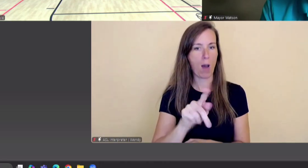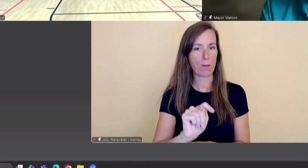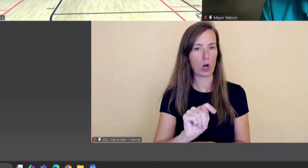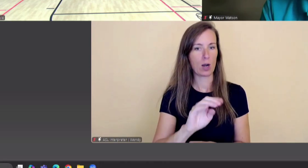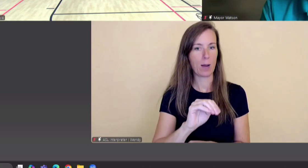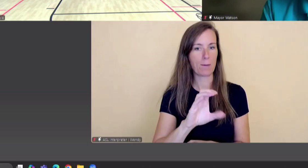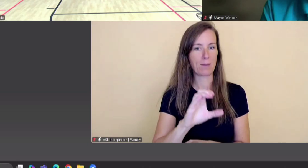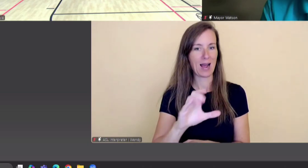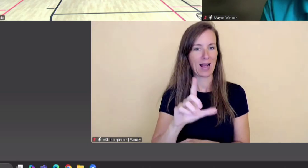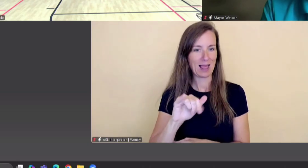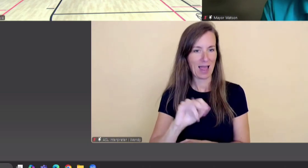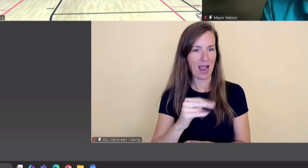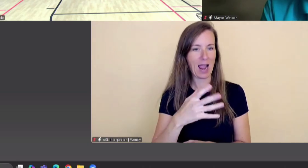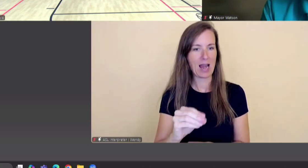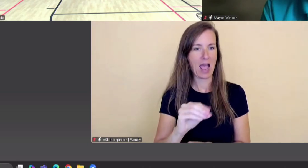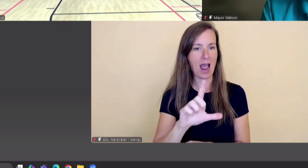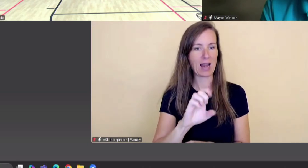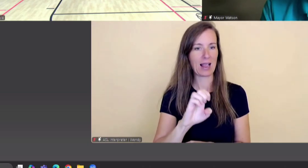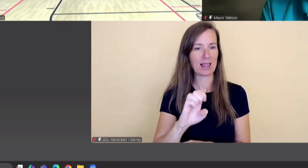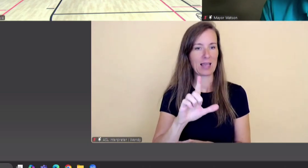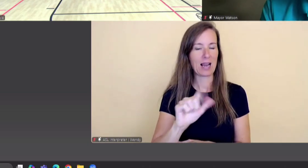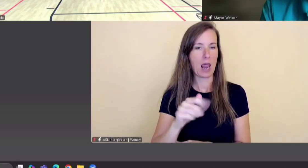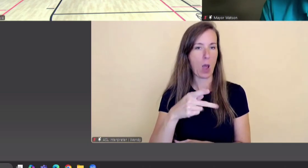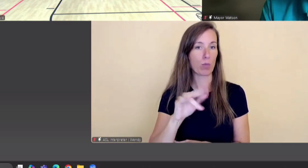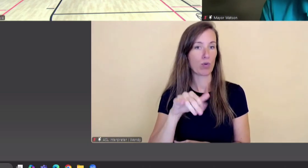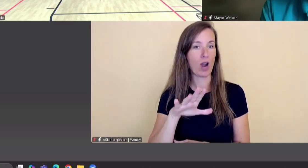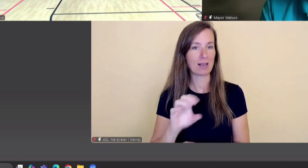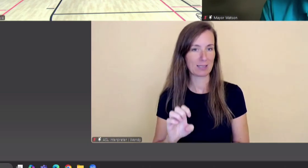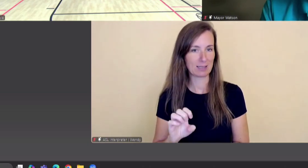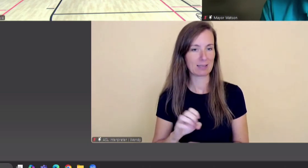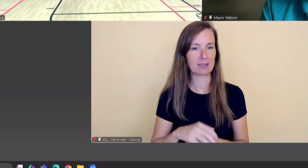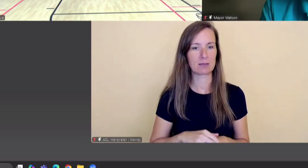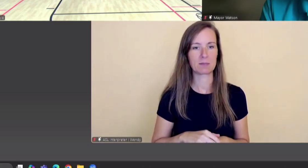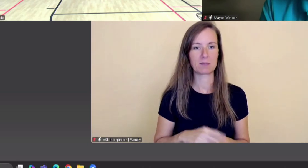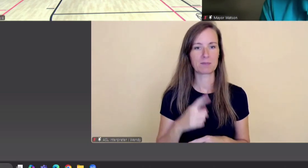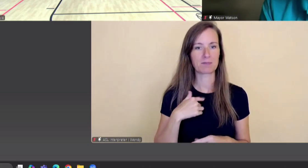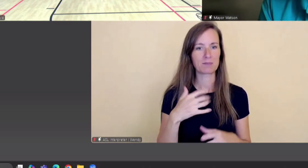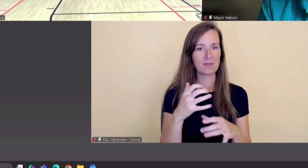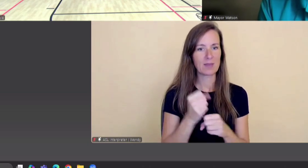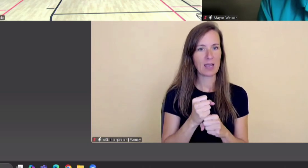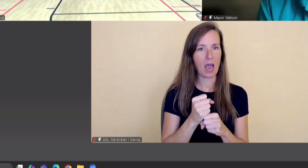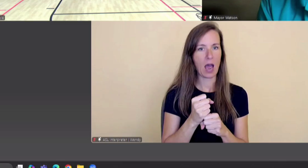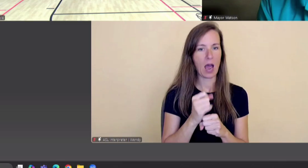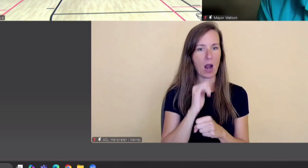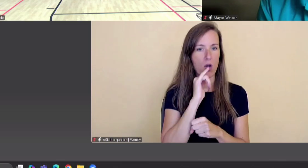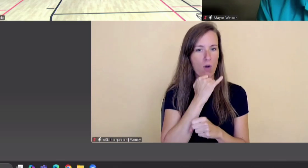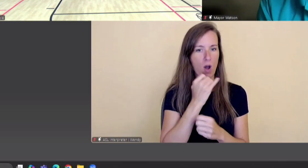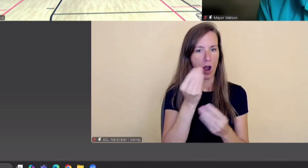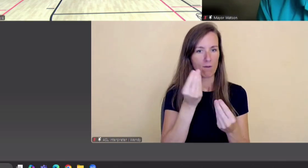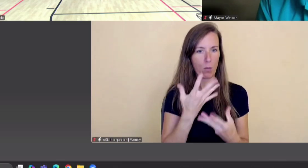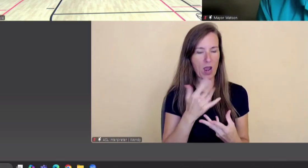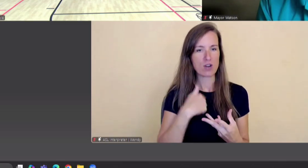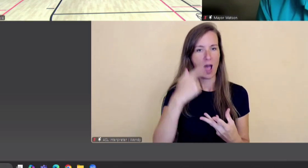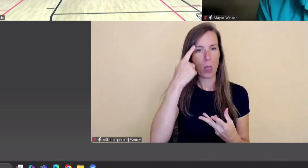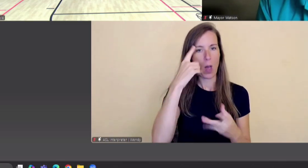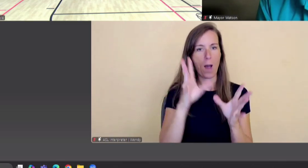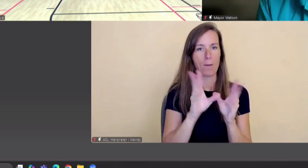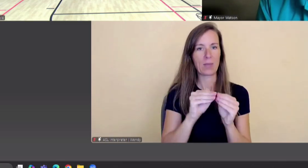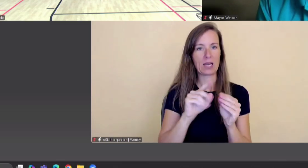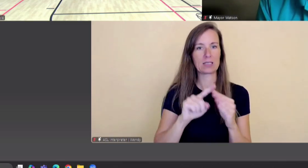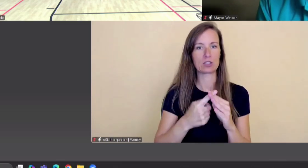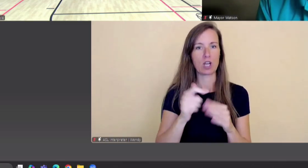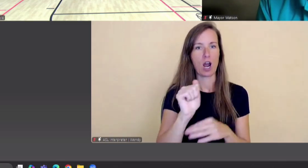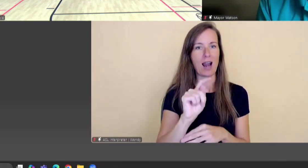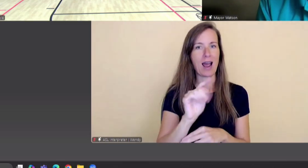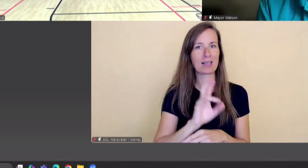Leila Price. I got misinformation. I thought the meeting was to start at 7:30, but